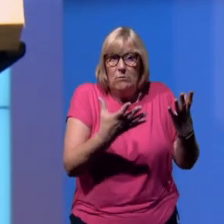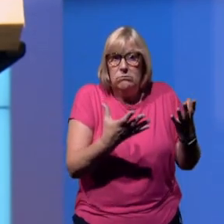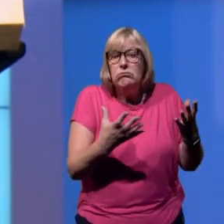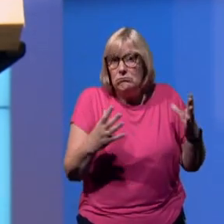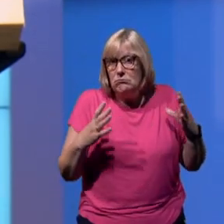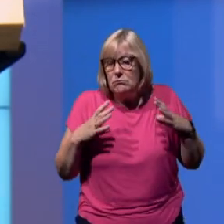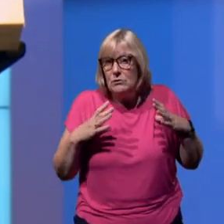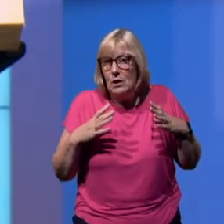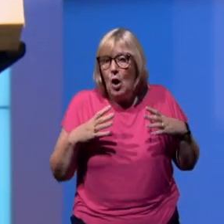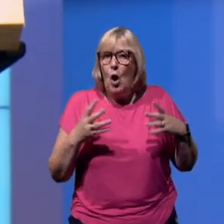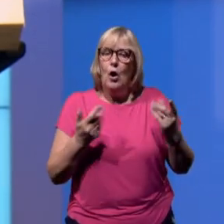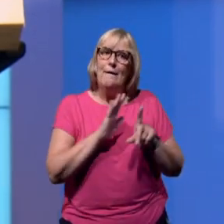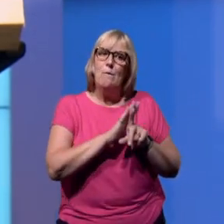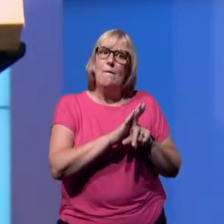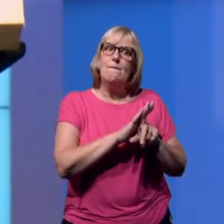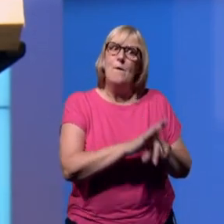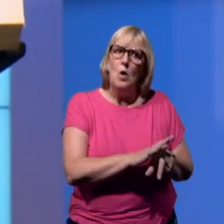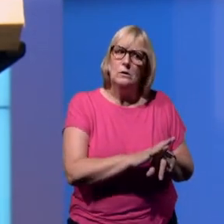or if we're forced to?